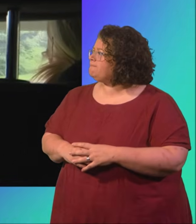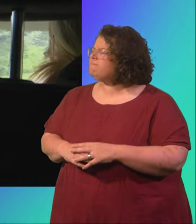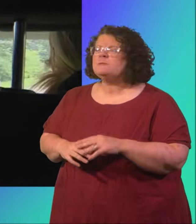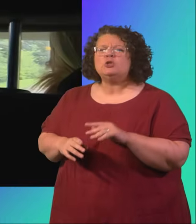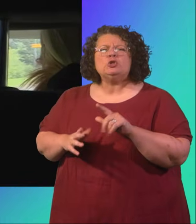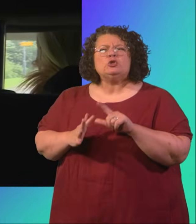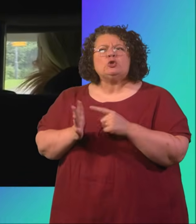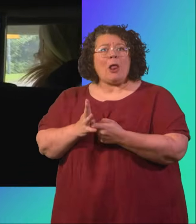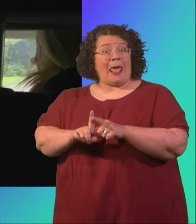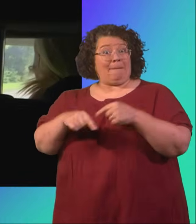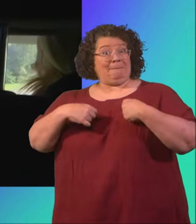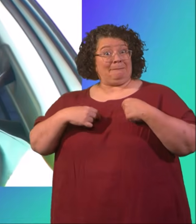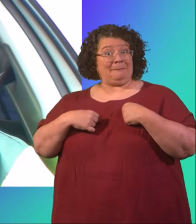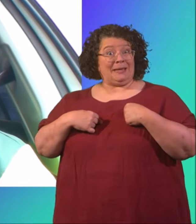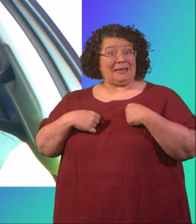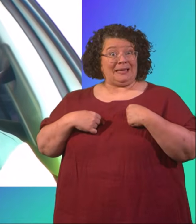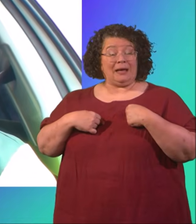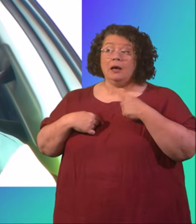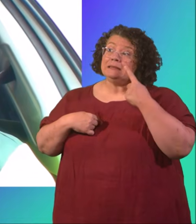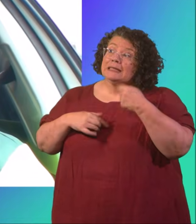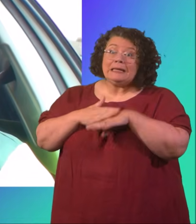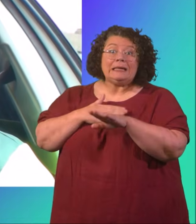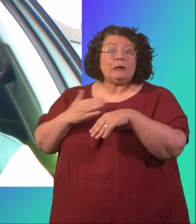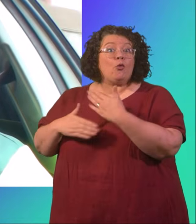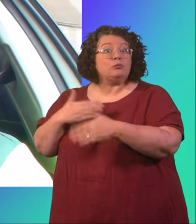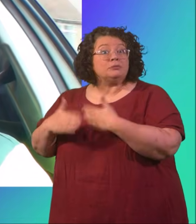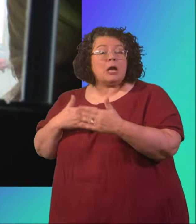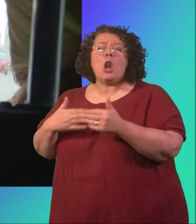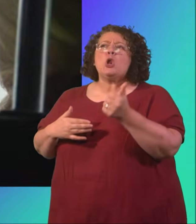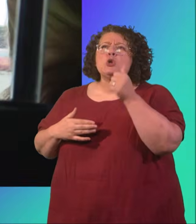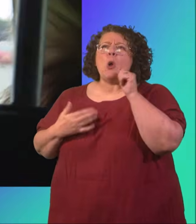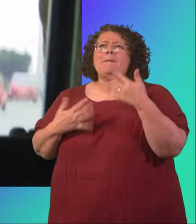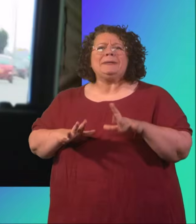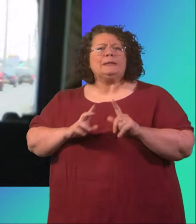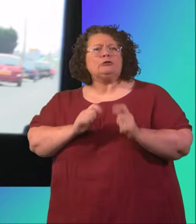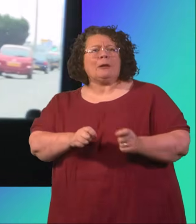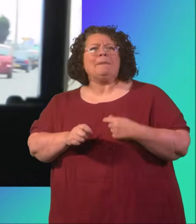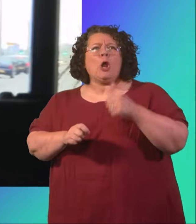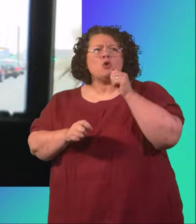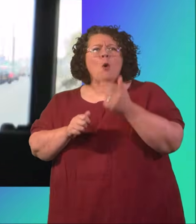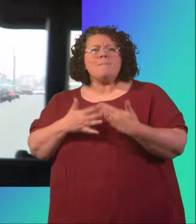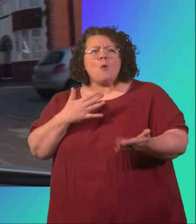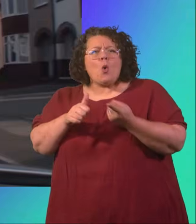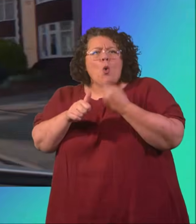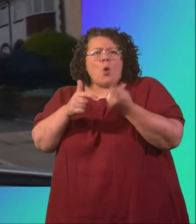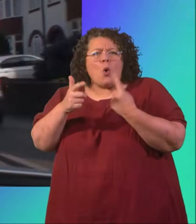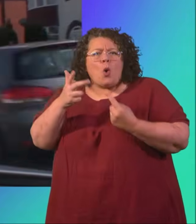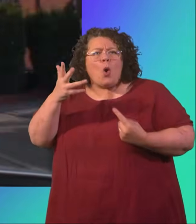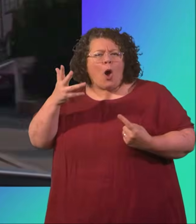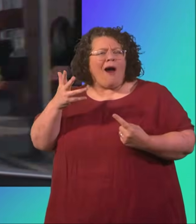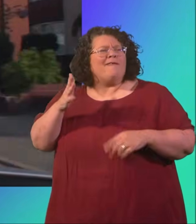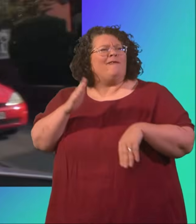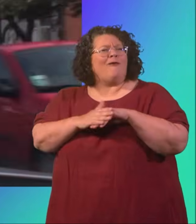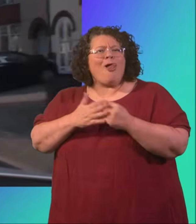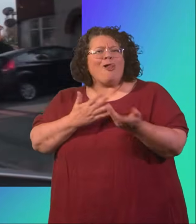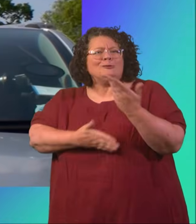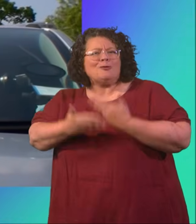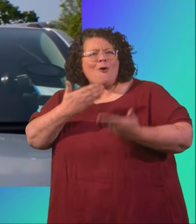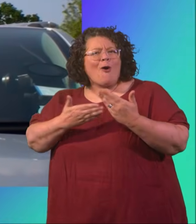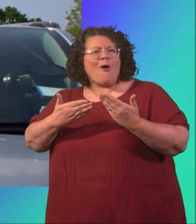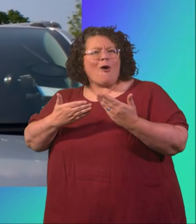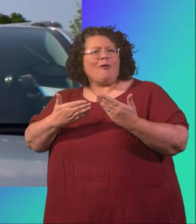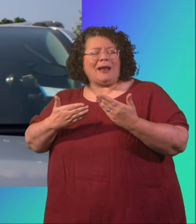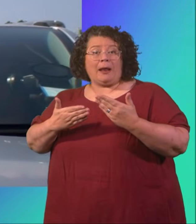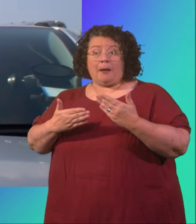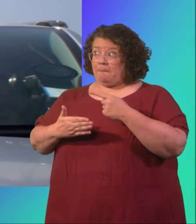Usually, doctors like me see patients in a hospital where they've already had some treatment. We have the full story of what's happened to them. But you have to think quickly when you